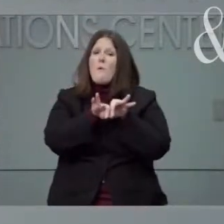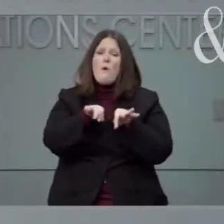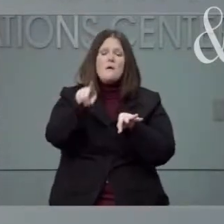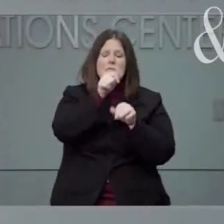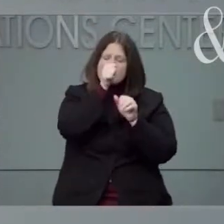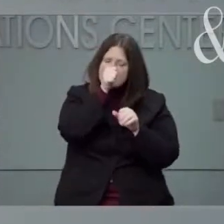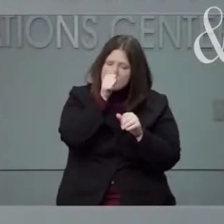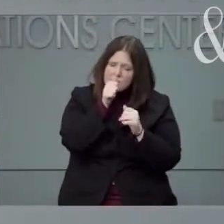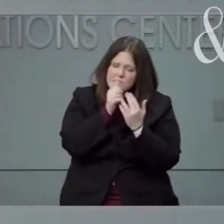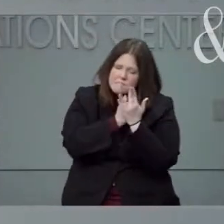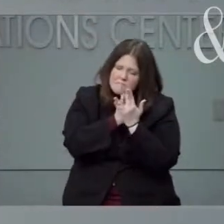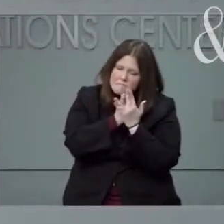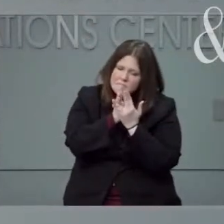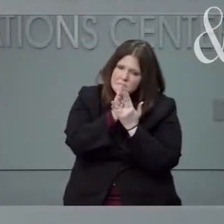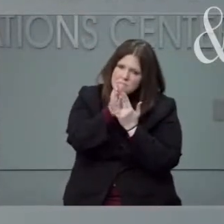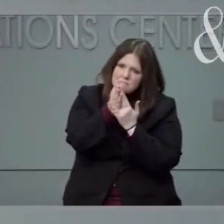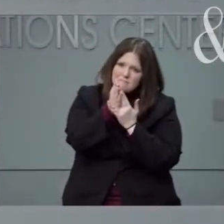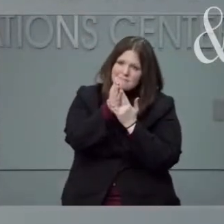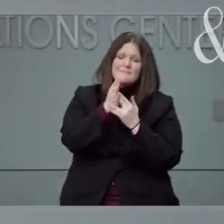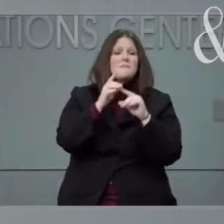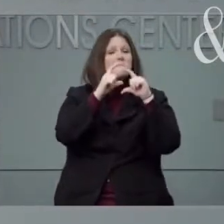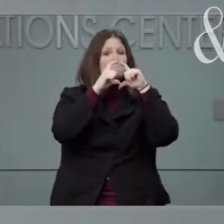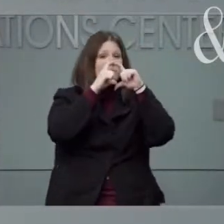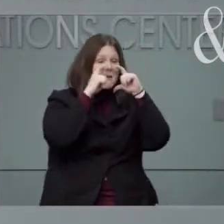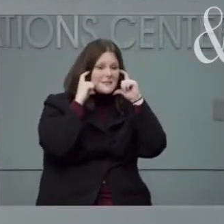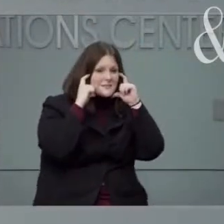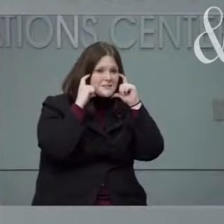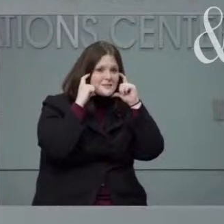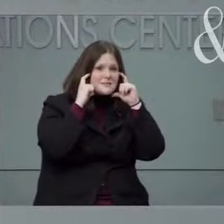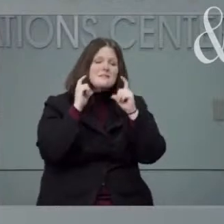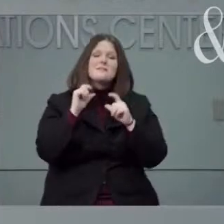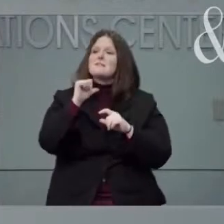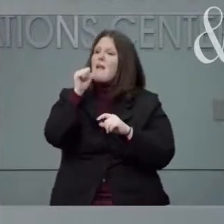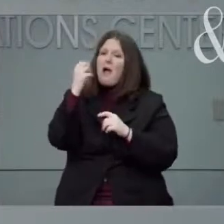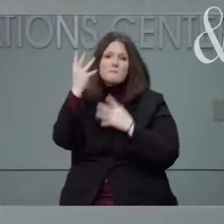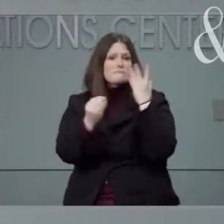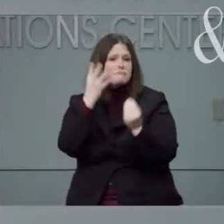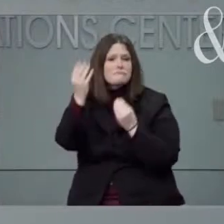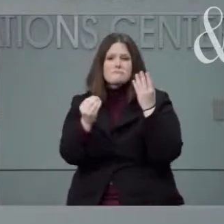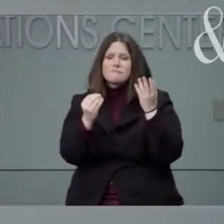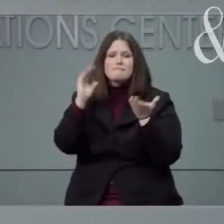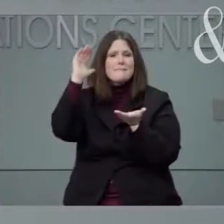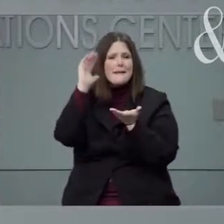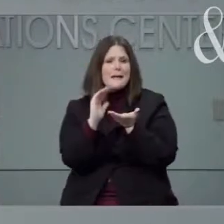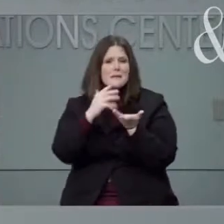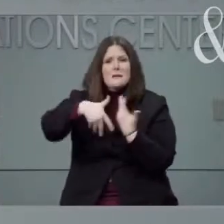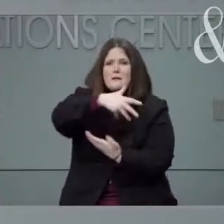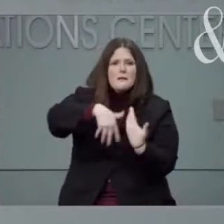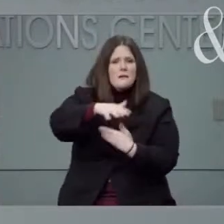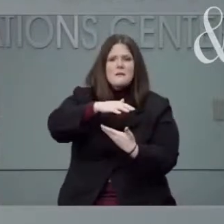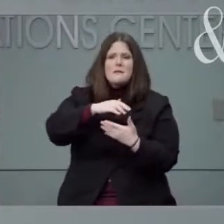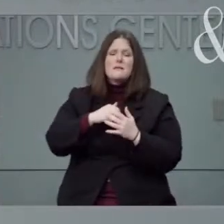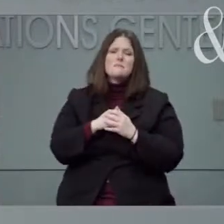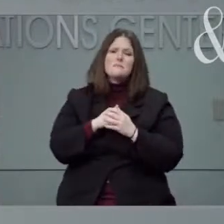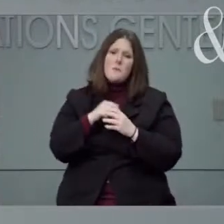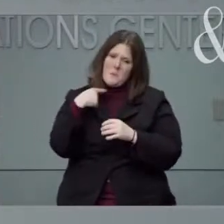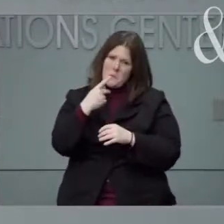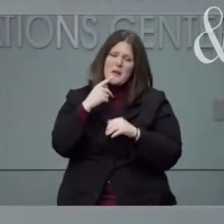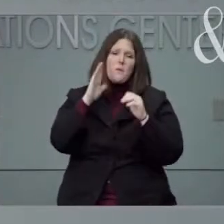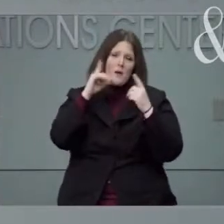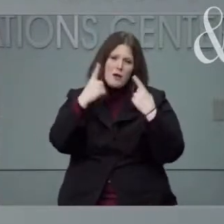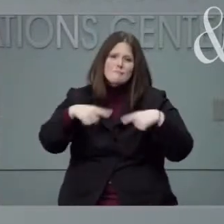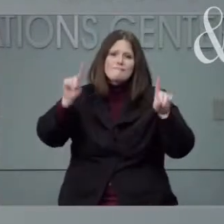activities, we'll get to the other side faster. Let's work together and rise to this challenge